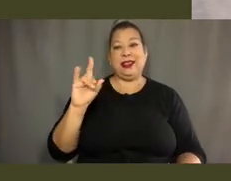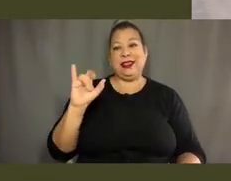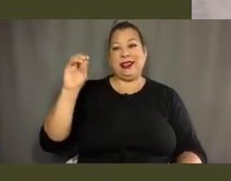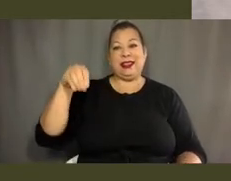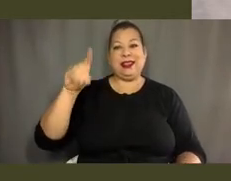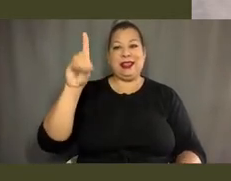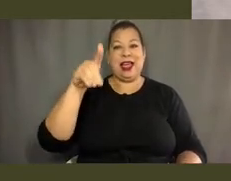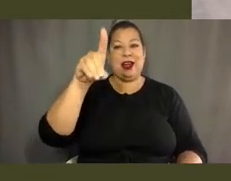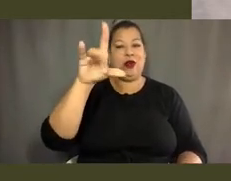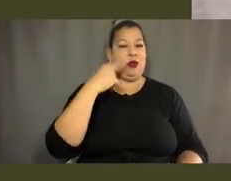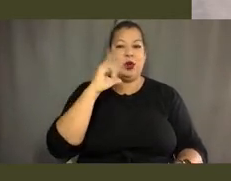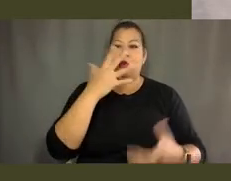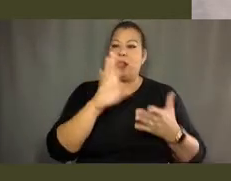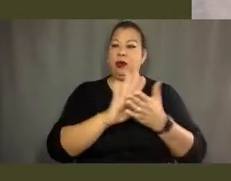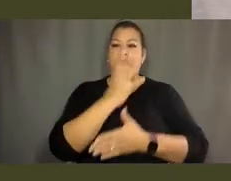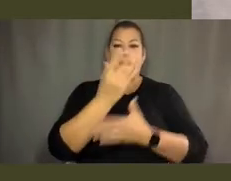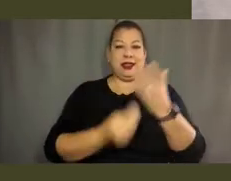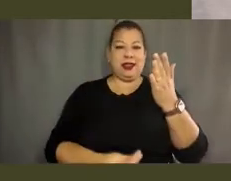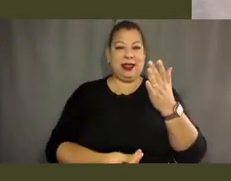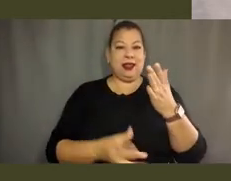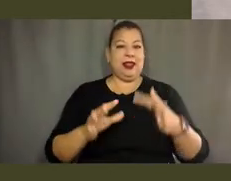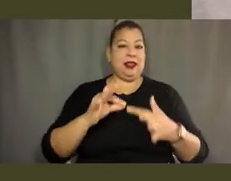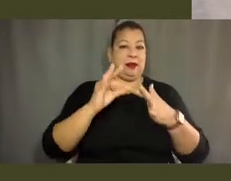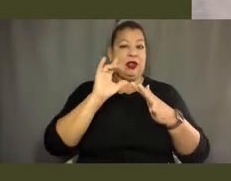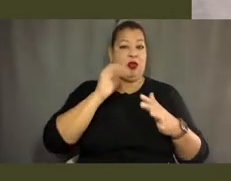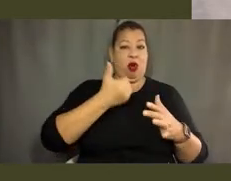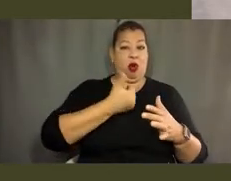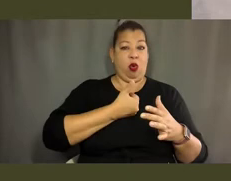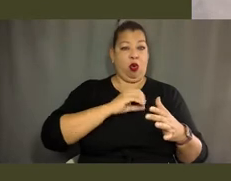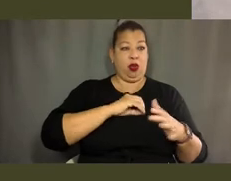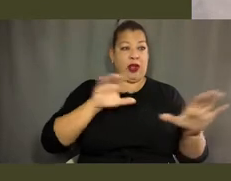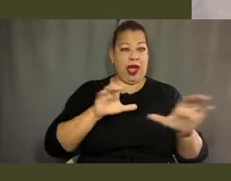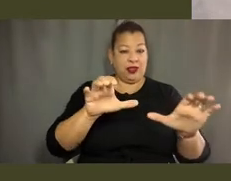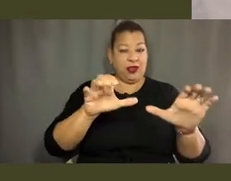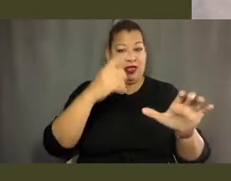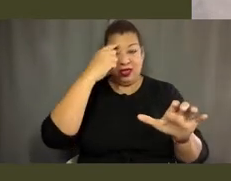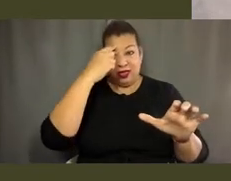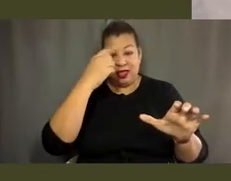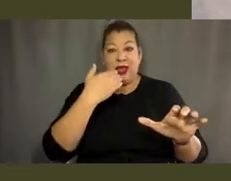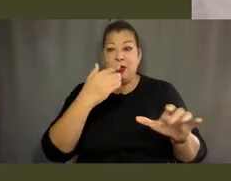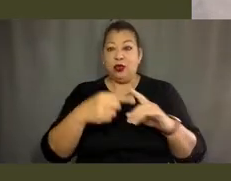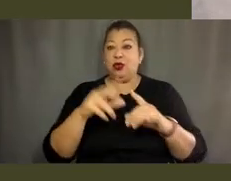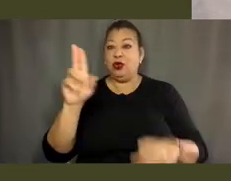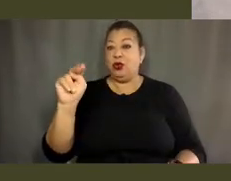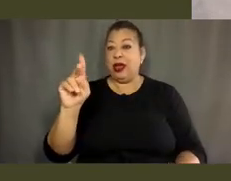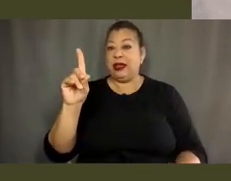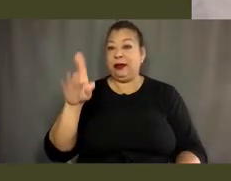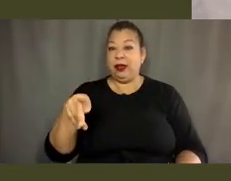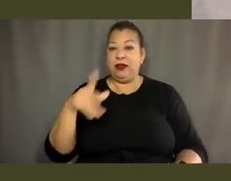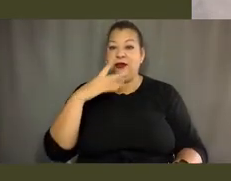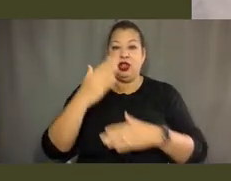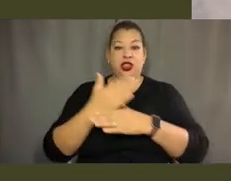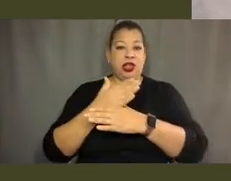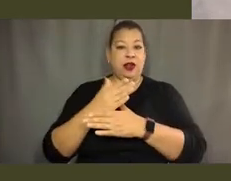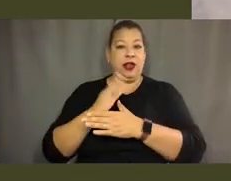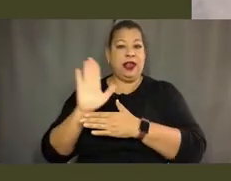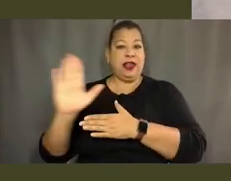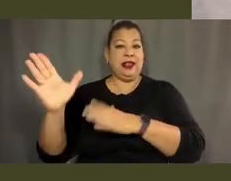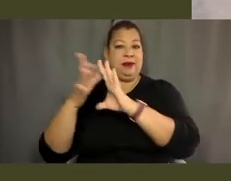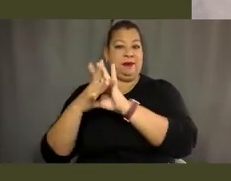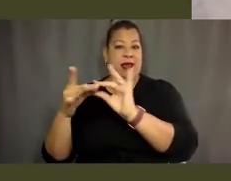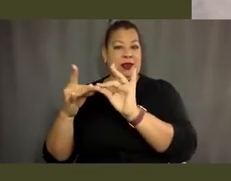become extinct, especially through our own actions. And thanks to UNDP for sharing Frankie's message with us. It certainly resonated with